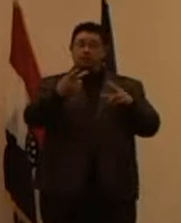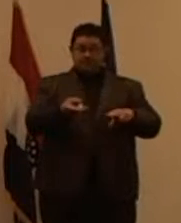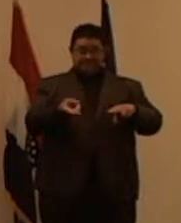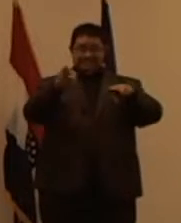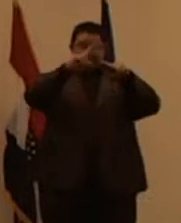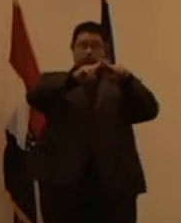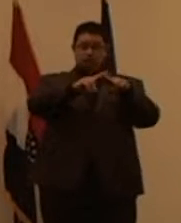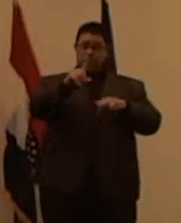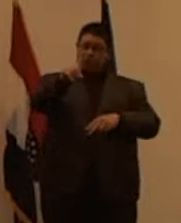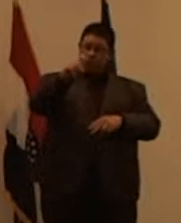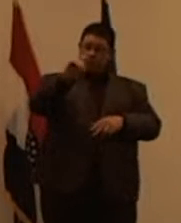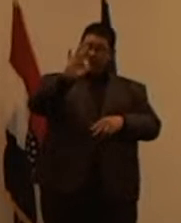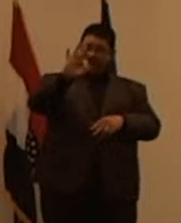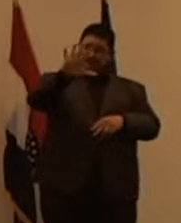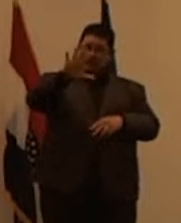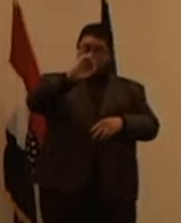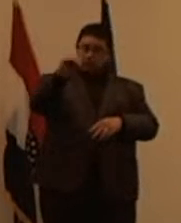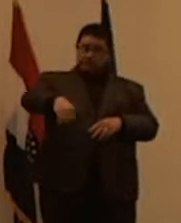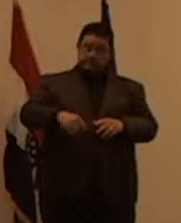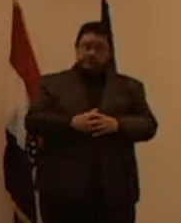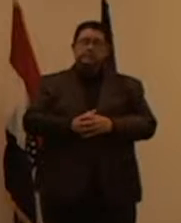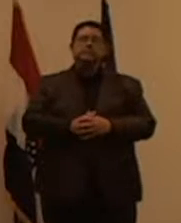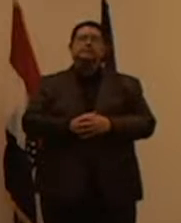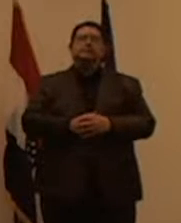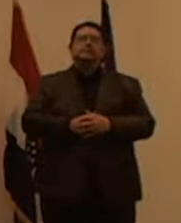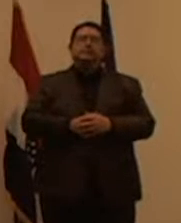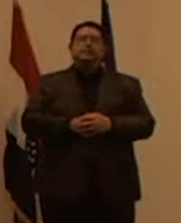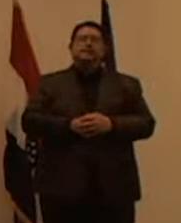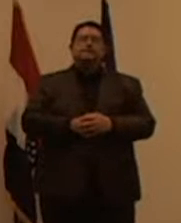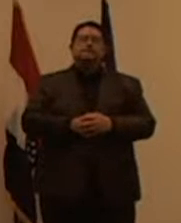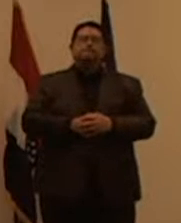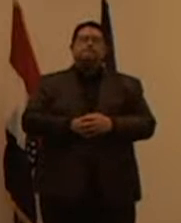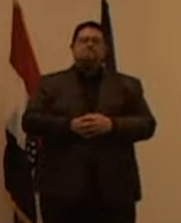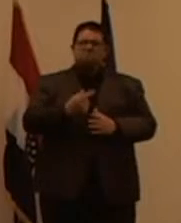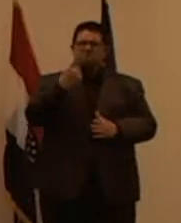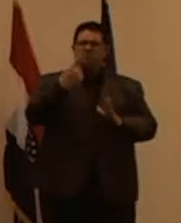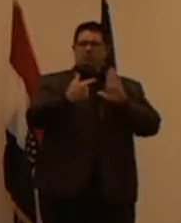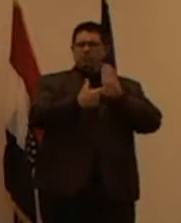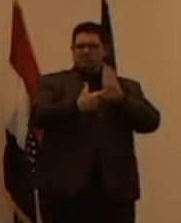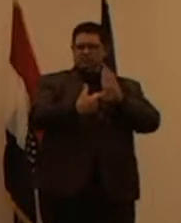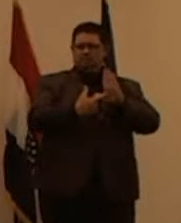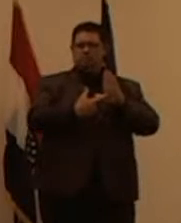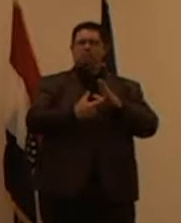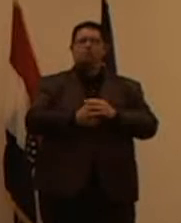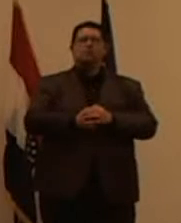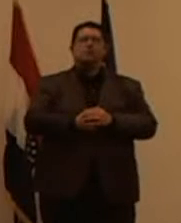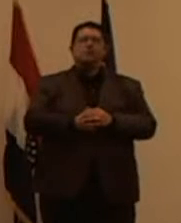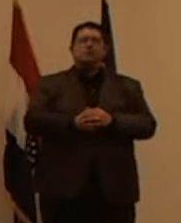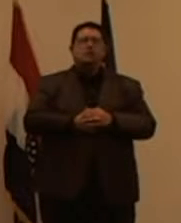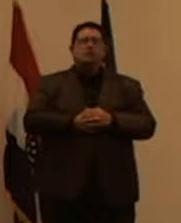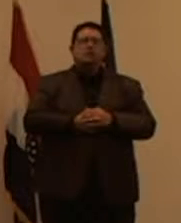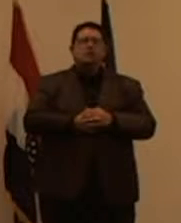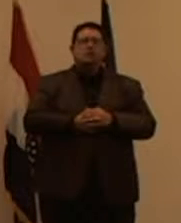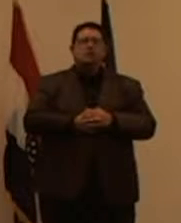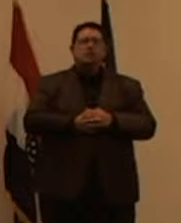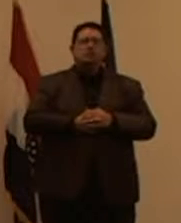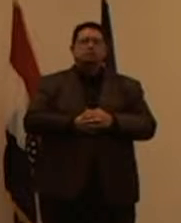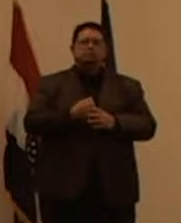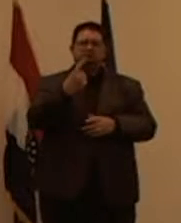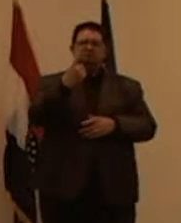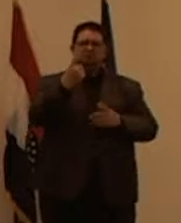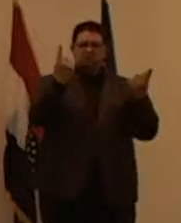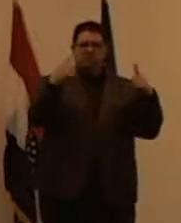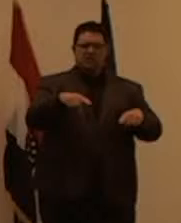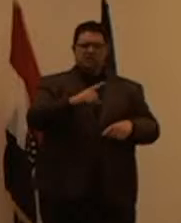by 195%. One example of this is one case,